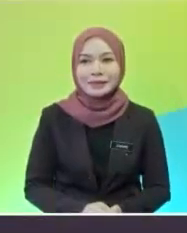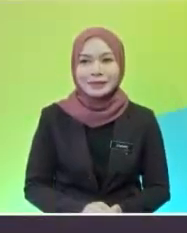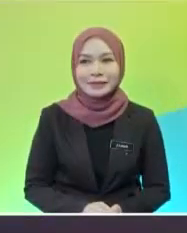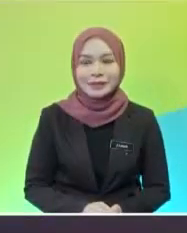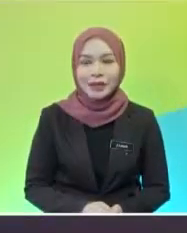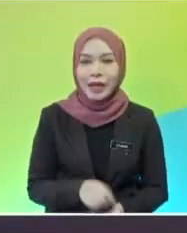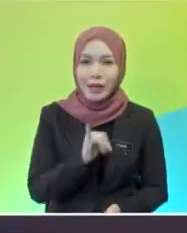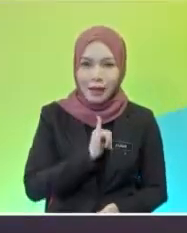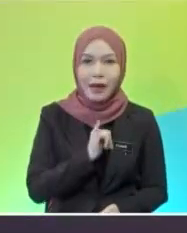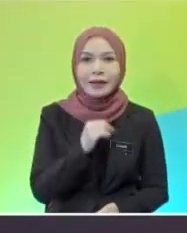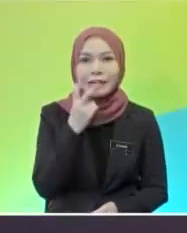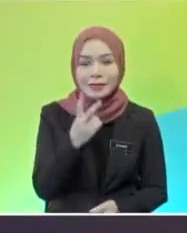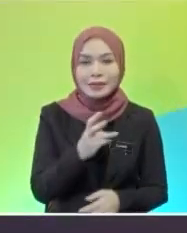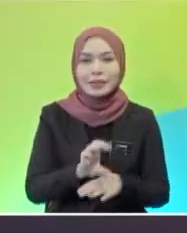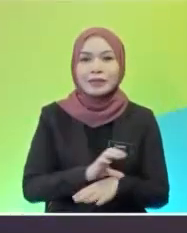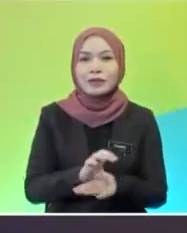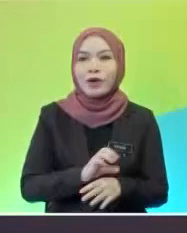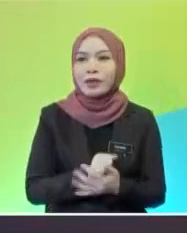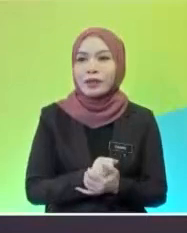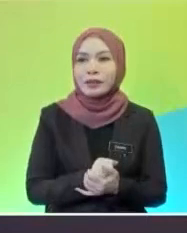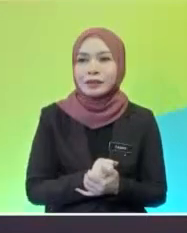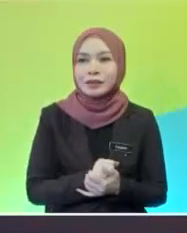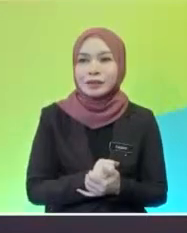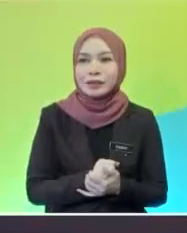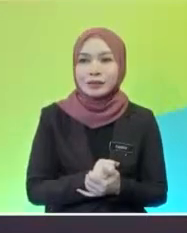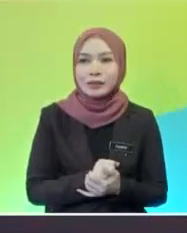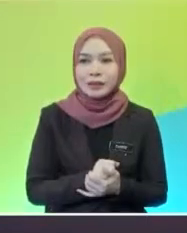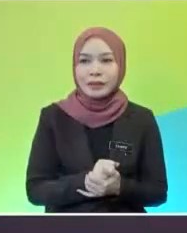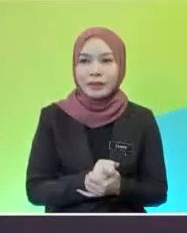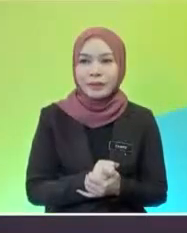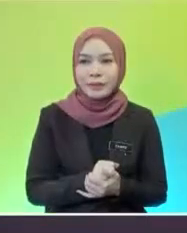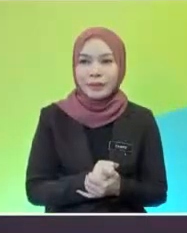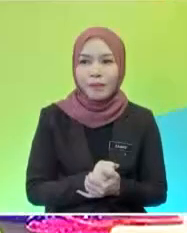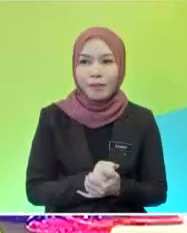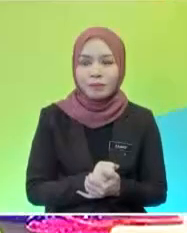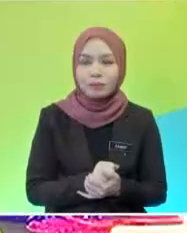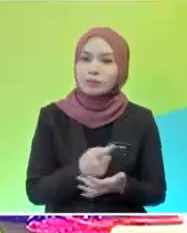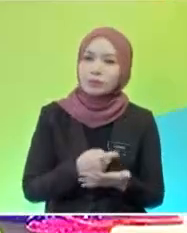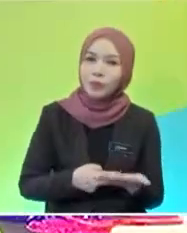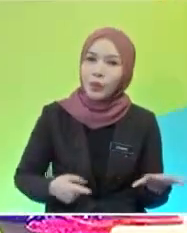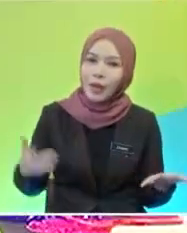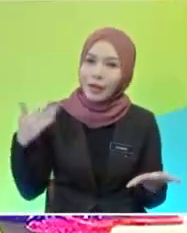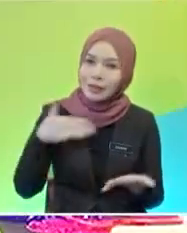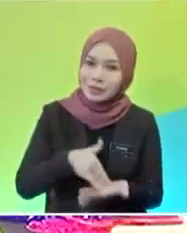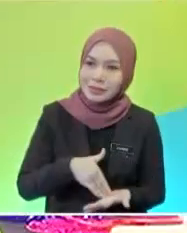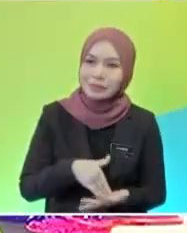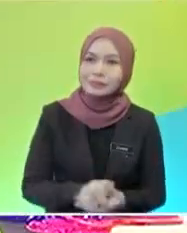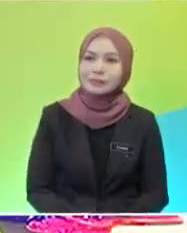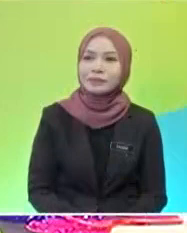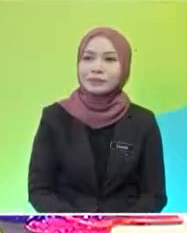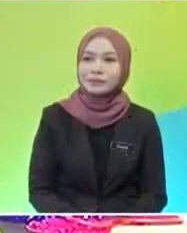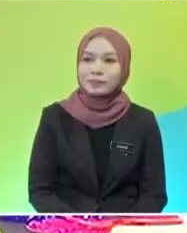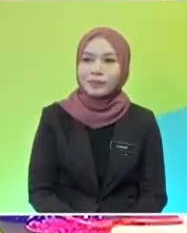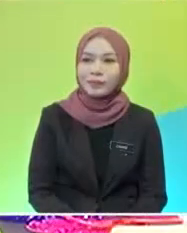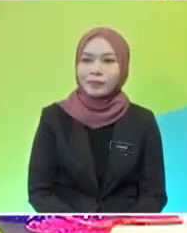bar, very which is good. Rectangle shape. Yes. Okay, so okay, what else? I think pretty much that's it. Do we